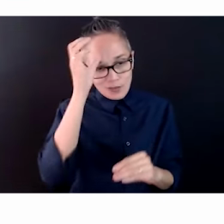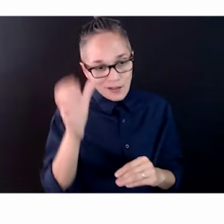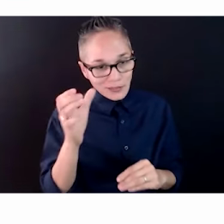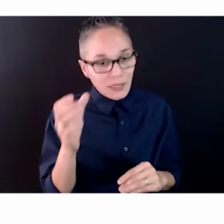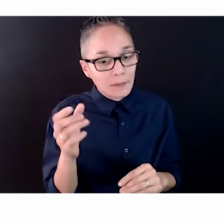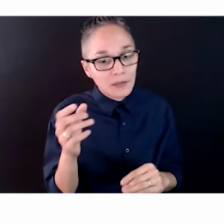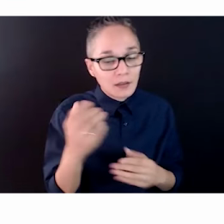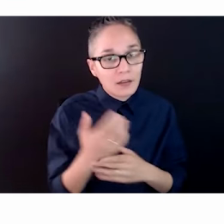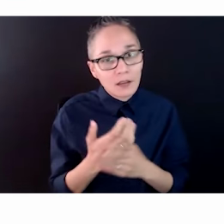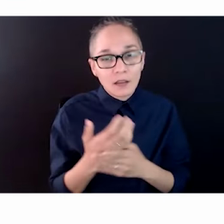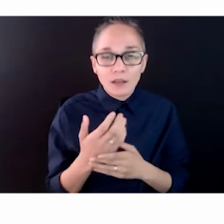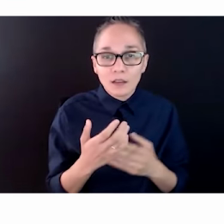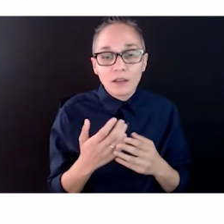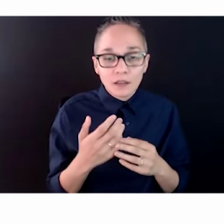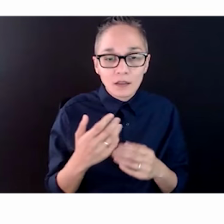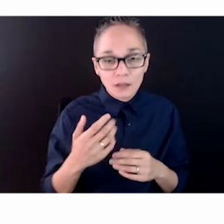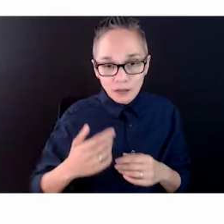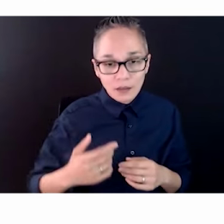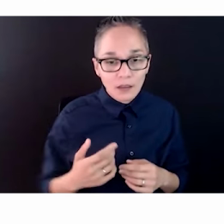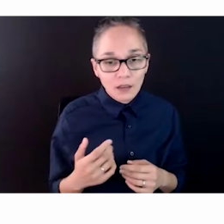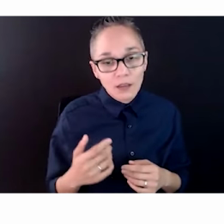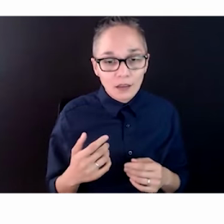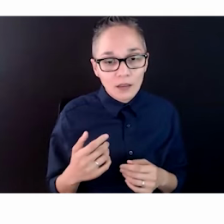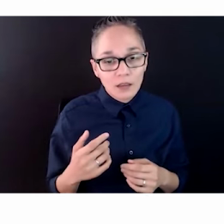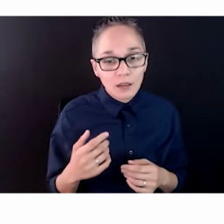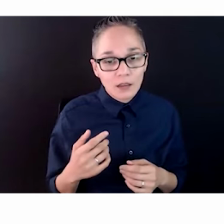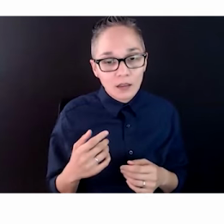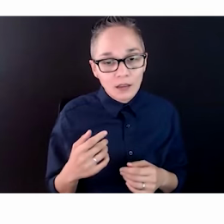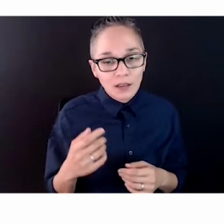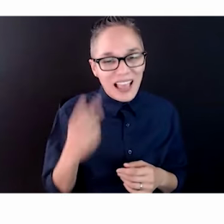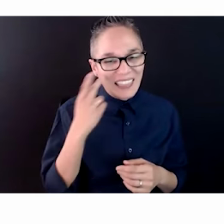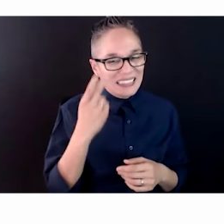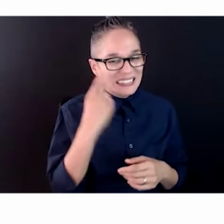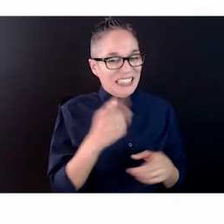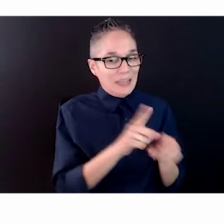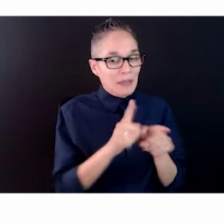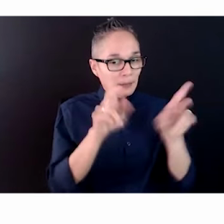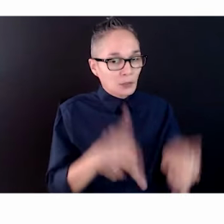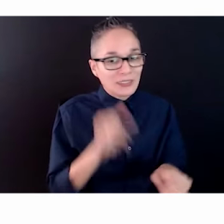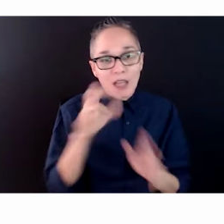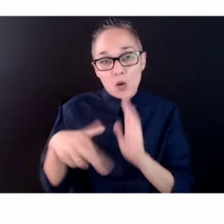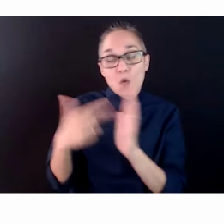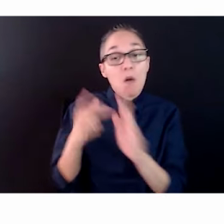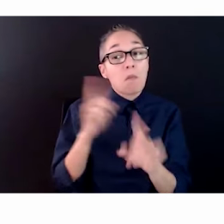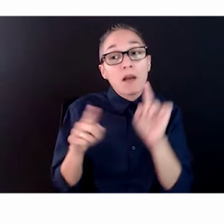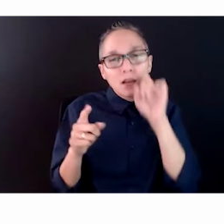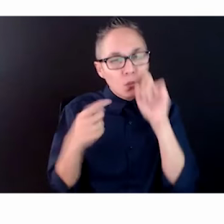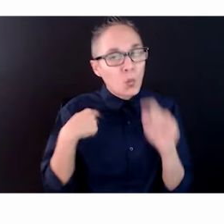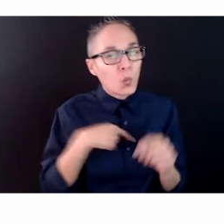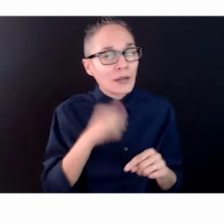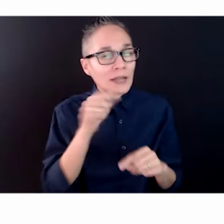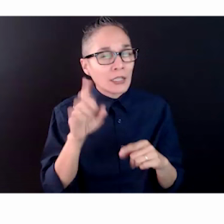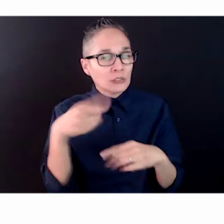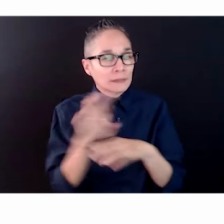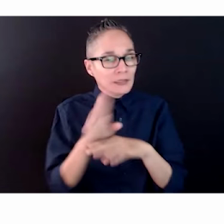there are those, especially administration and board members, well, we need to run this like a business. Okay, but I said, we're not just a business, we're a